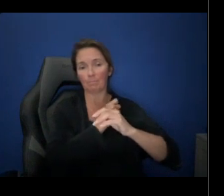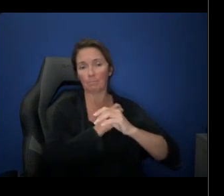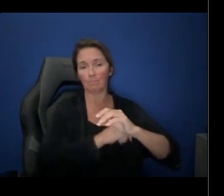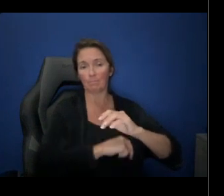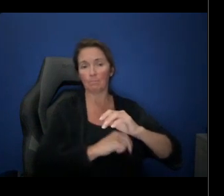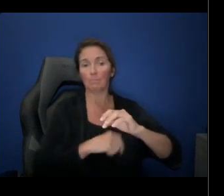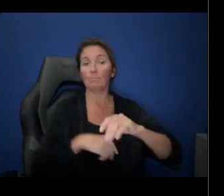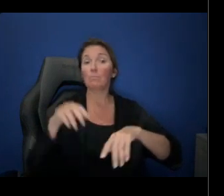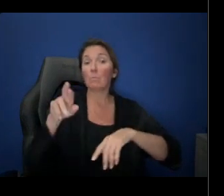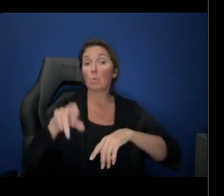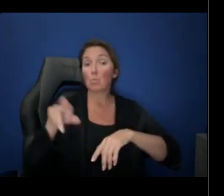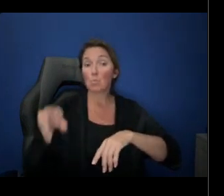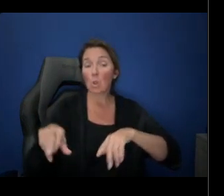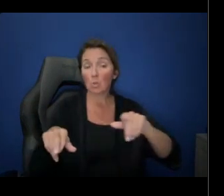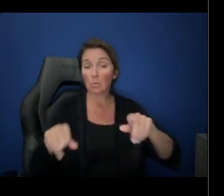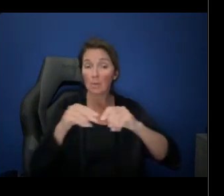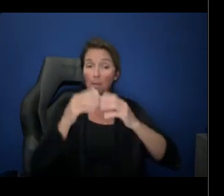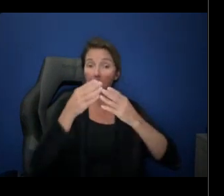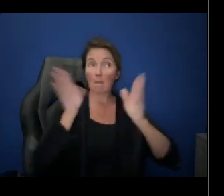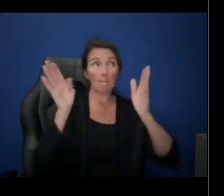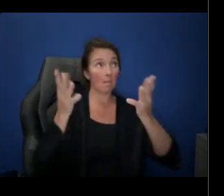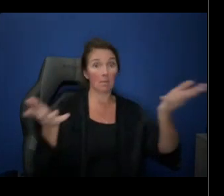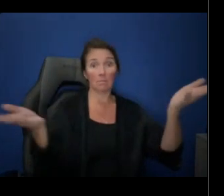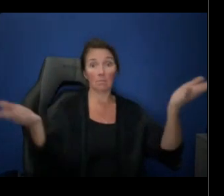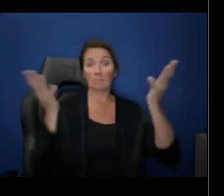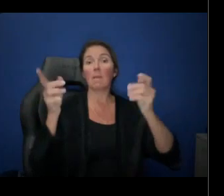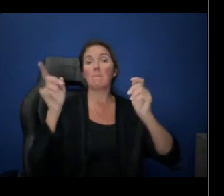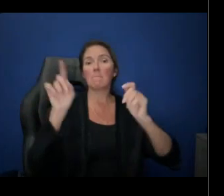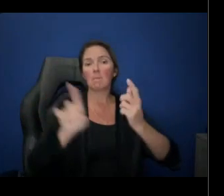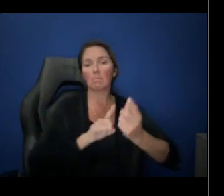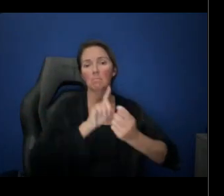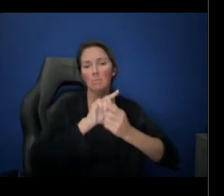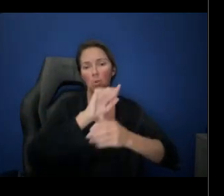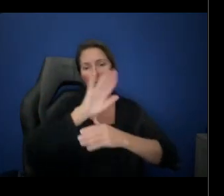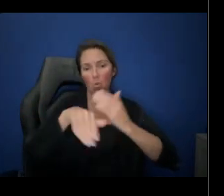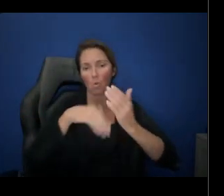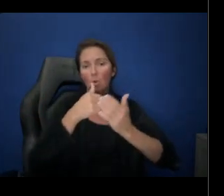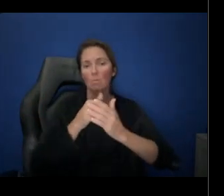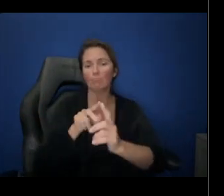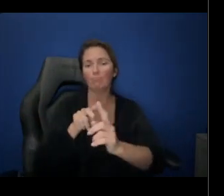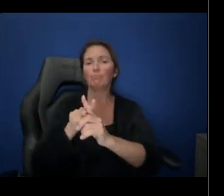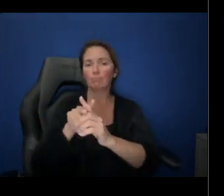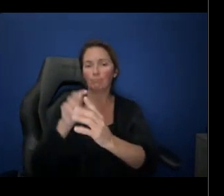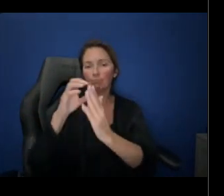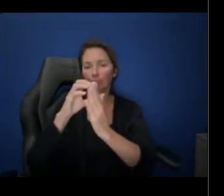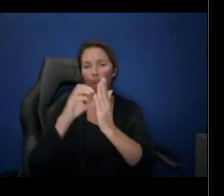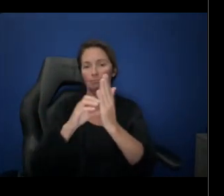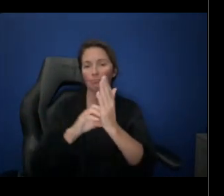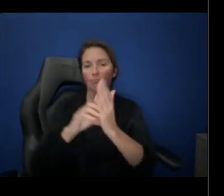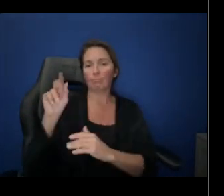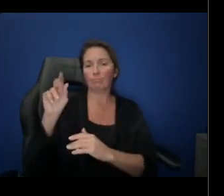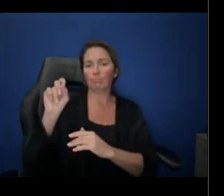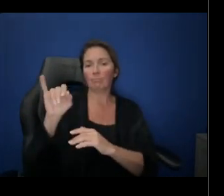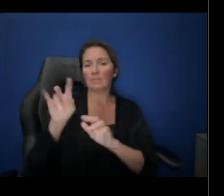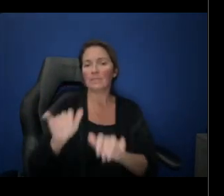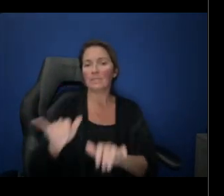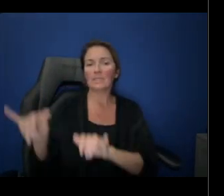A restroom in a public area must meet all the applicable sections of the ANSI standard